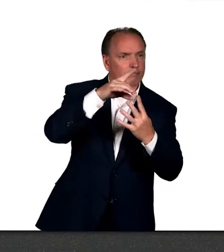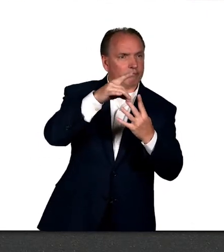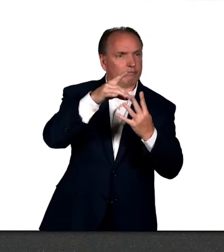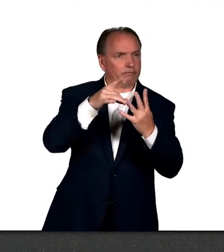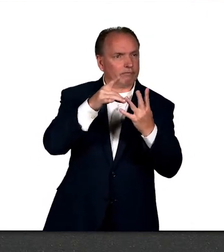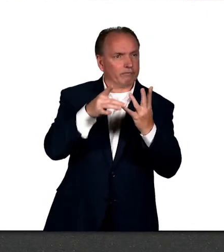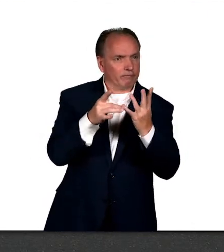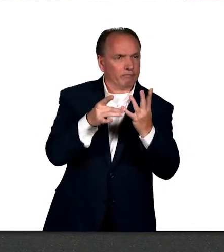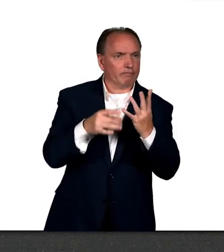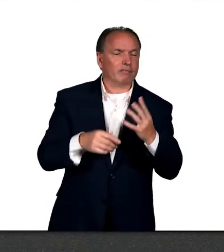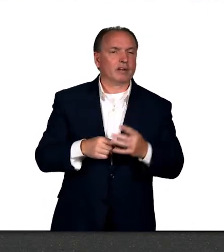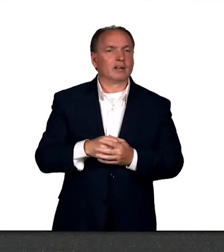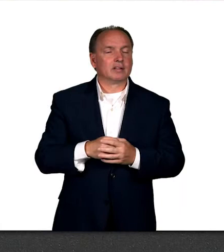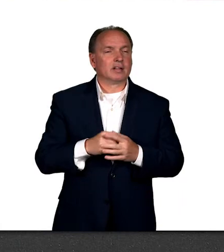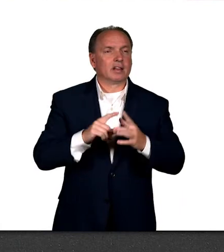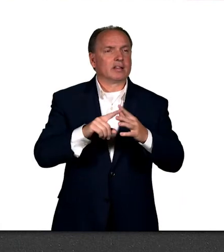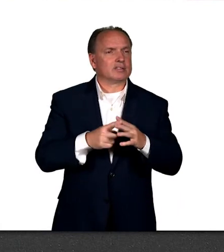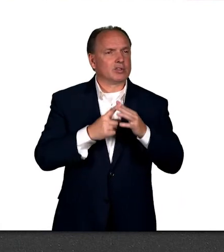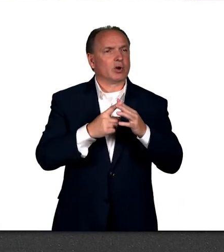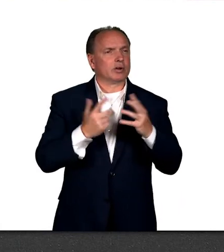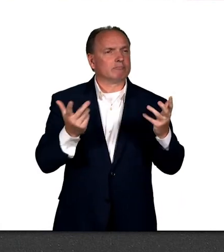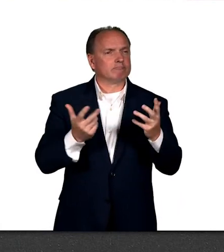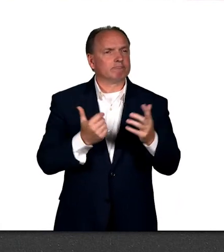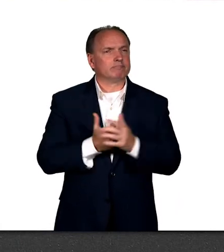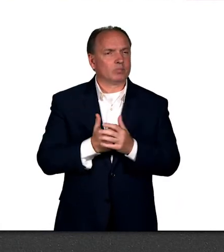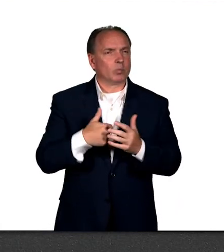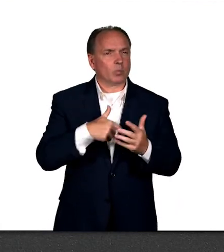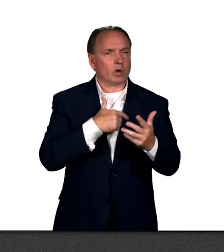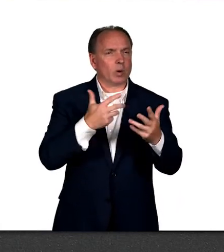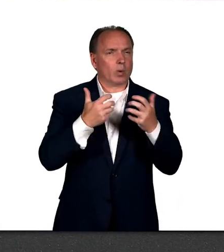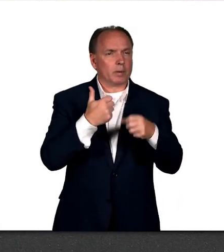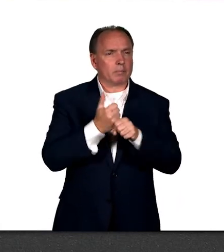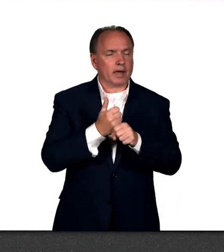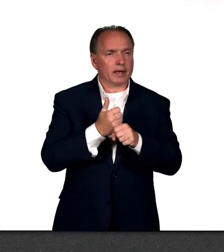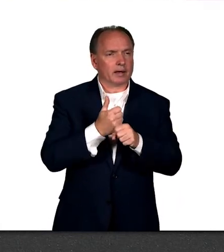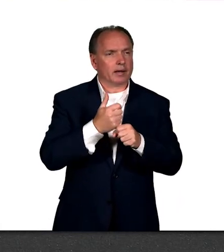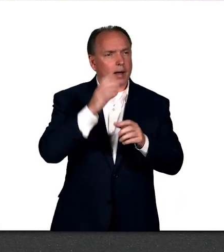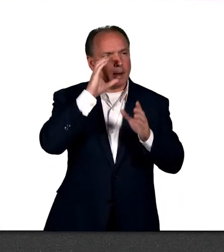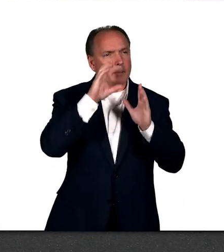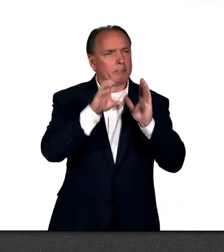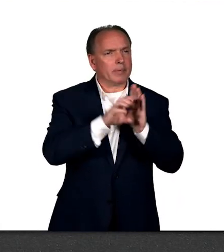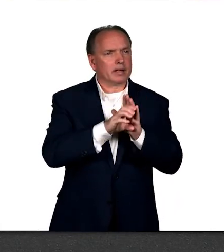get started. We want to make a pig